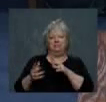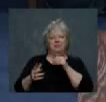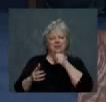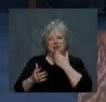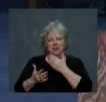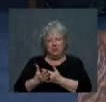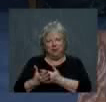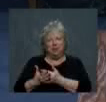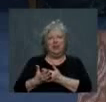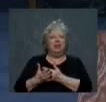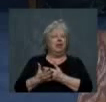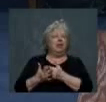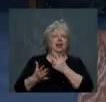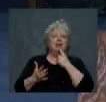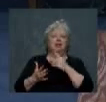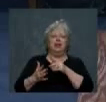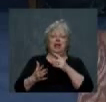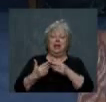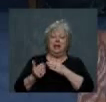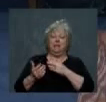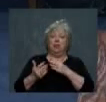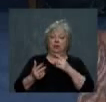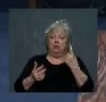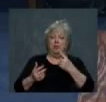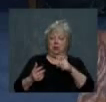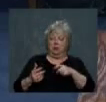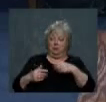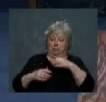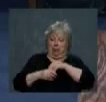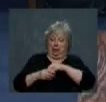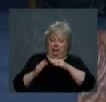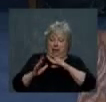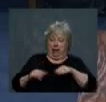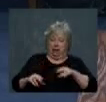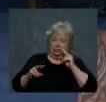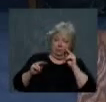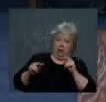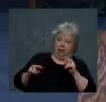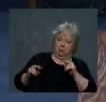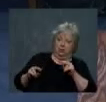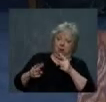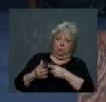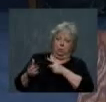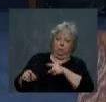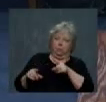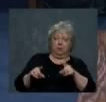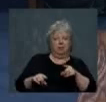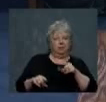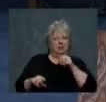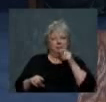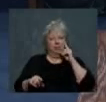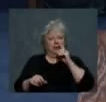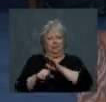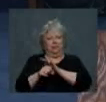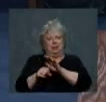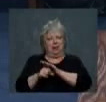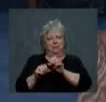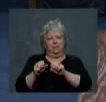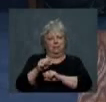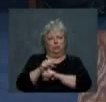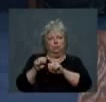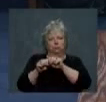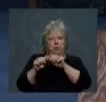activity, even though there's somebody that's supposed to be living in the facility monitoring what's going on. I don't think there's enough structure in